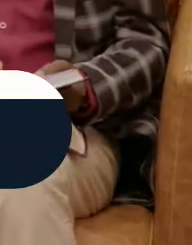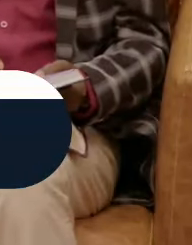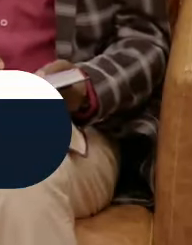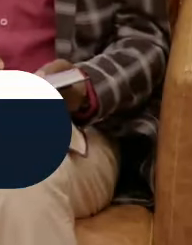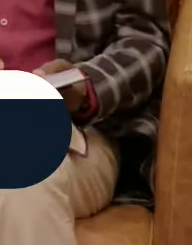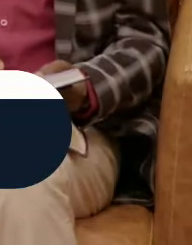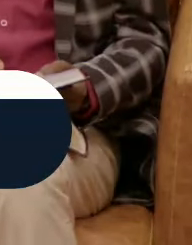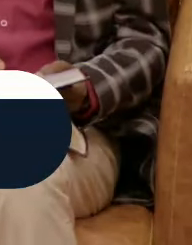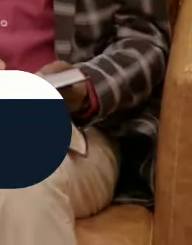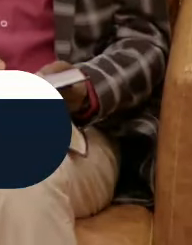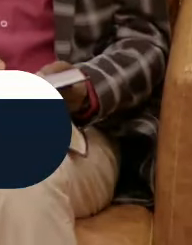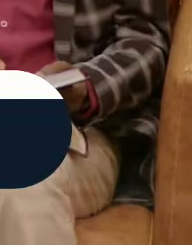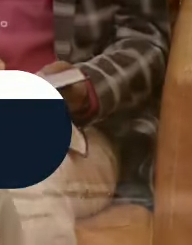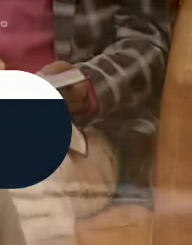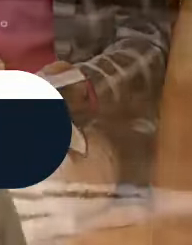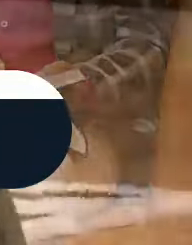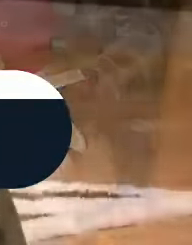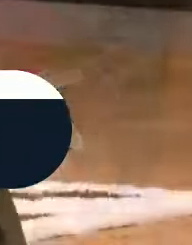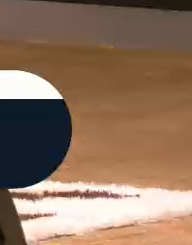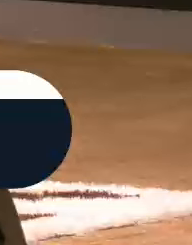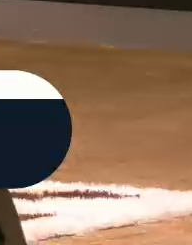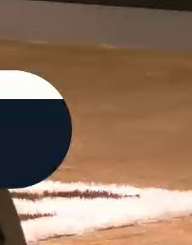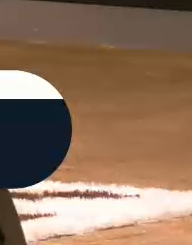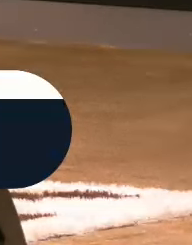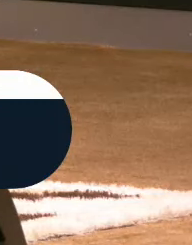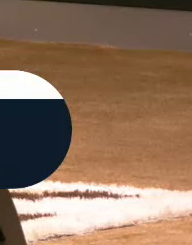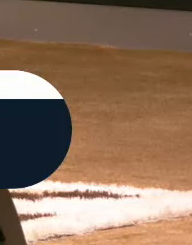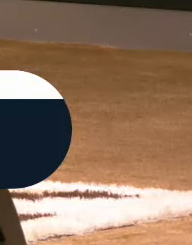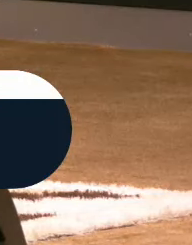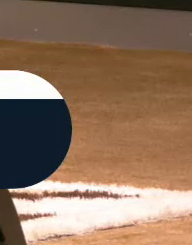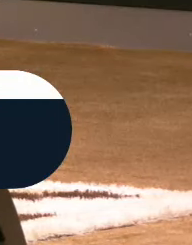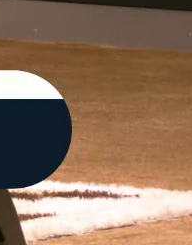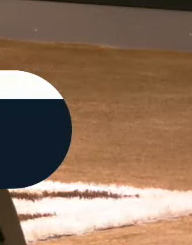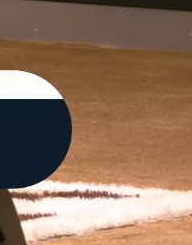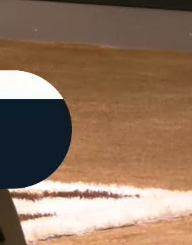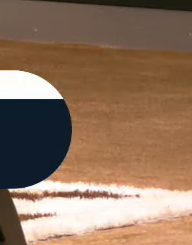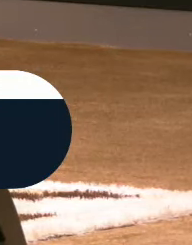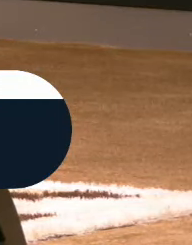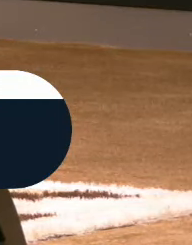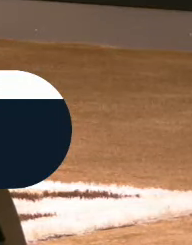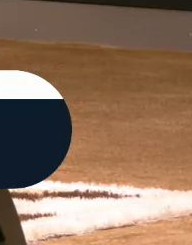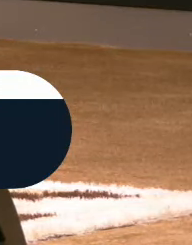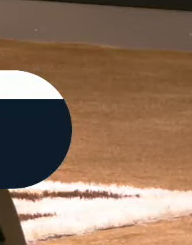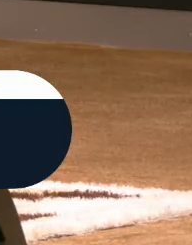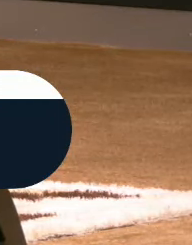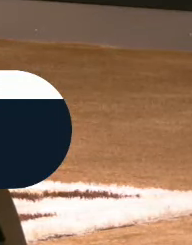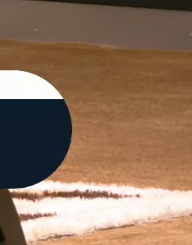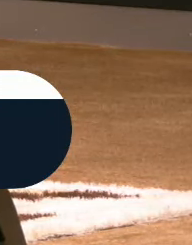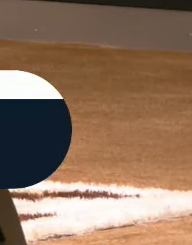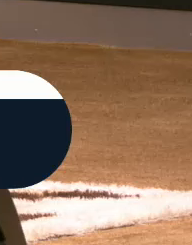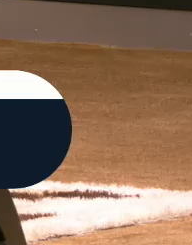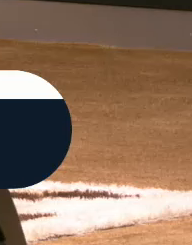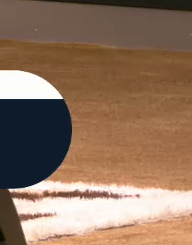understand grace transforms. They think grace excuses